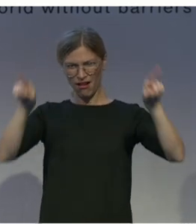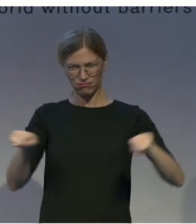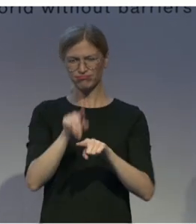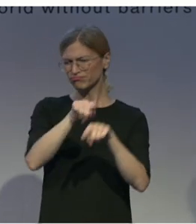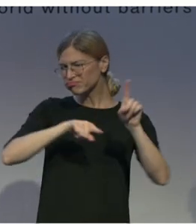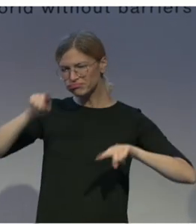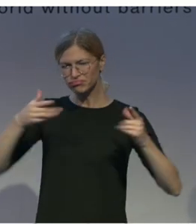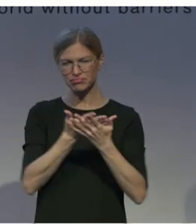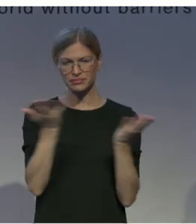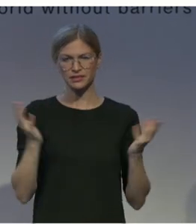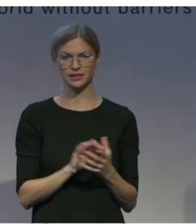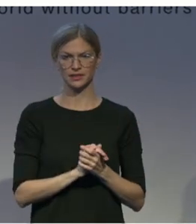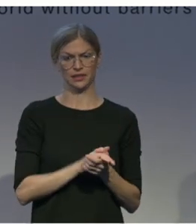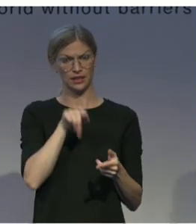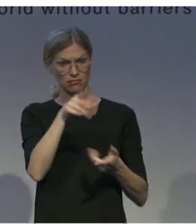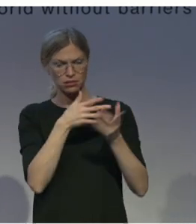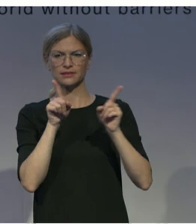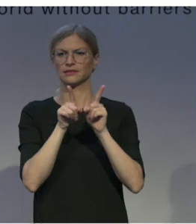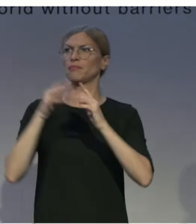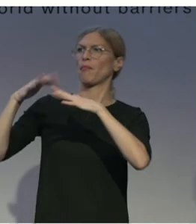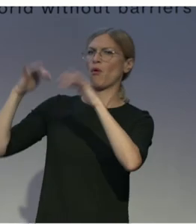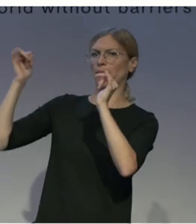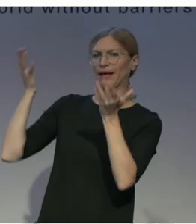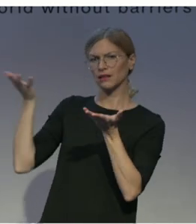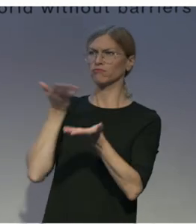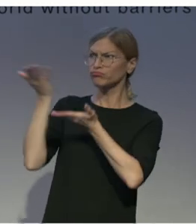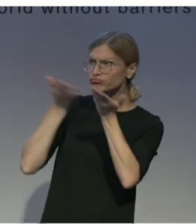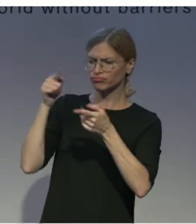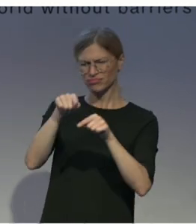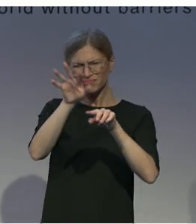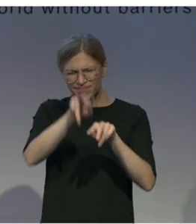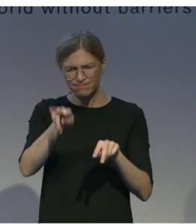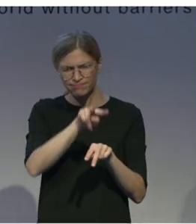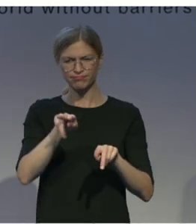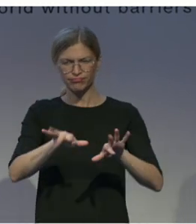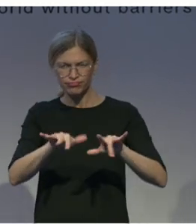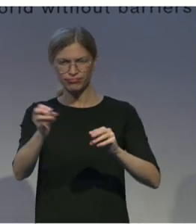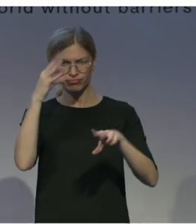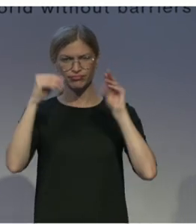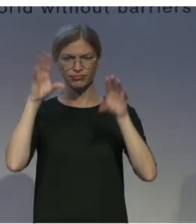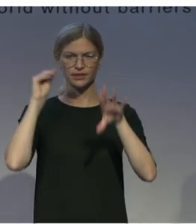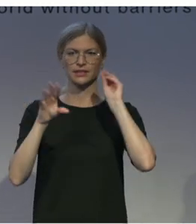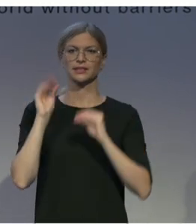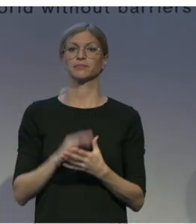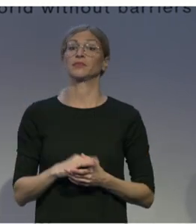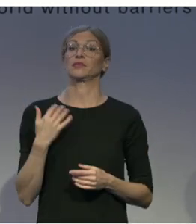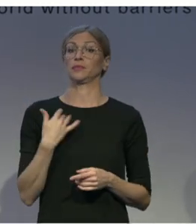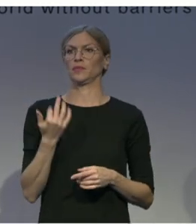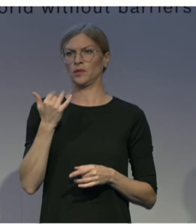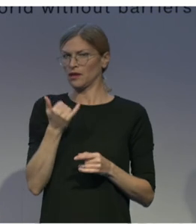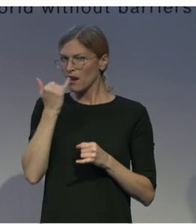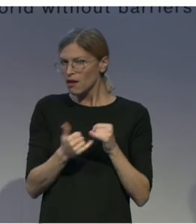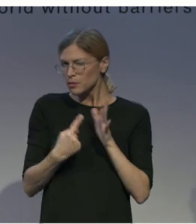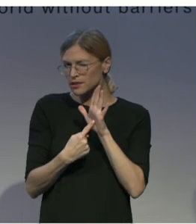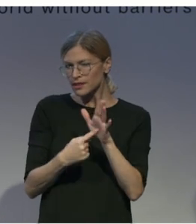and with the media in an easy fashion. I'm going to show you one more video here at the end, and then I'm going to give you one more chance to redeem yourselves as far as I am